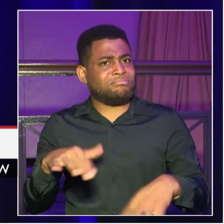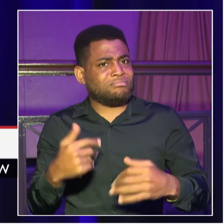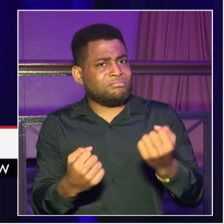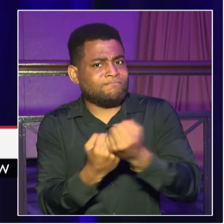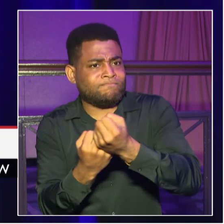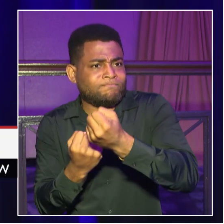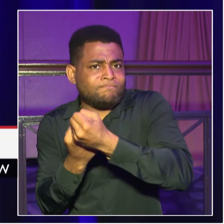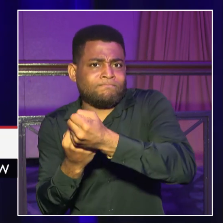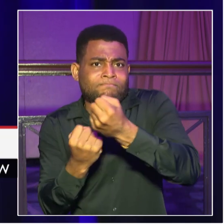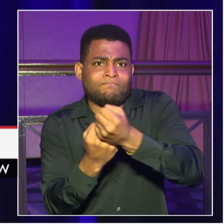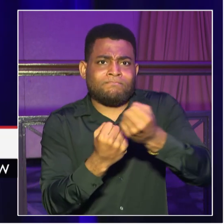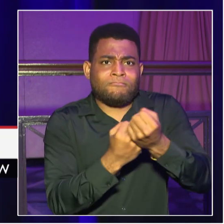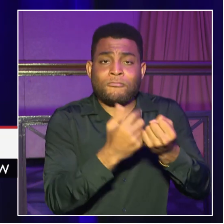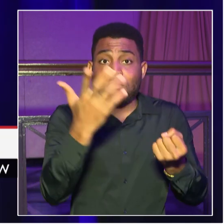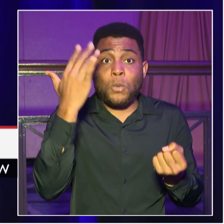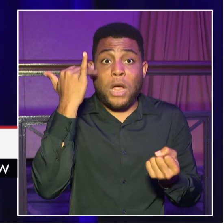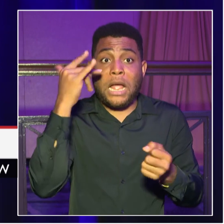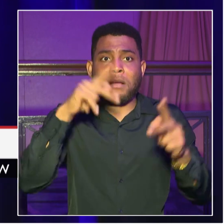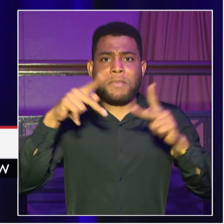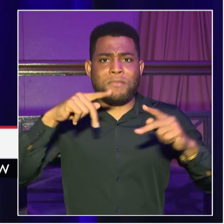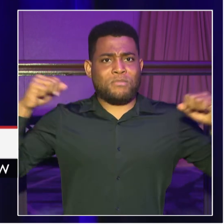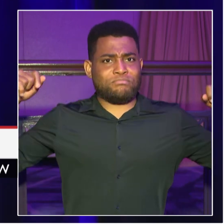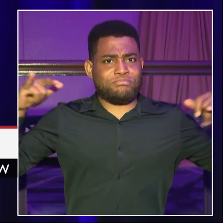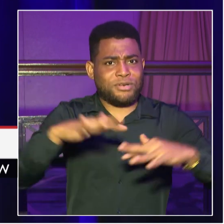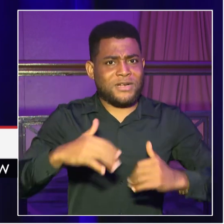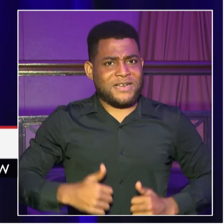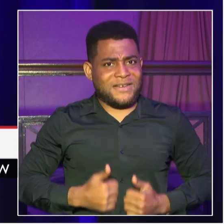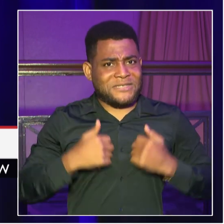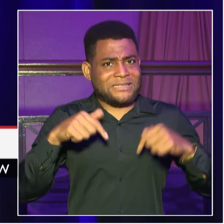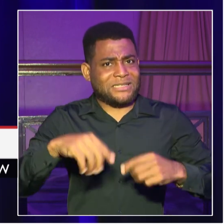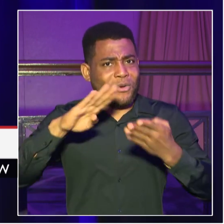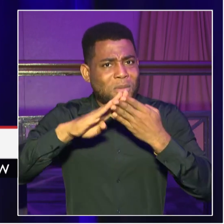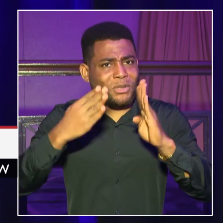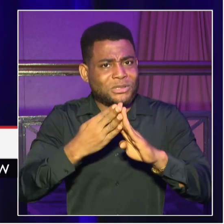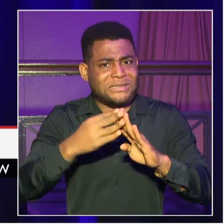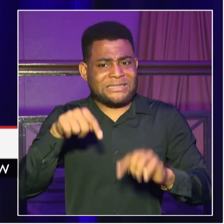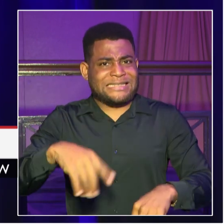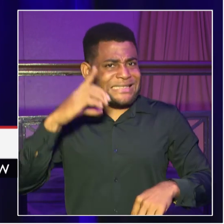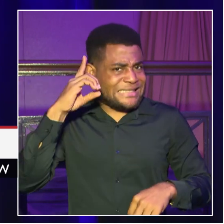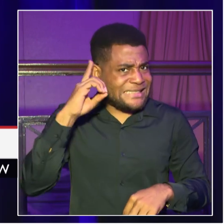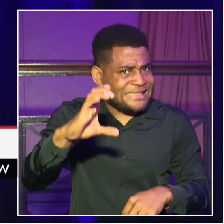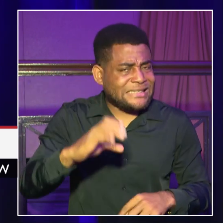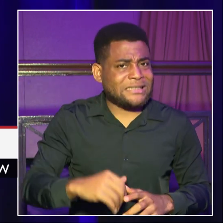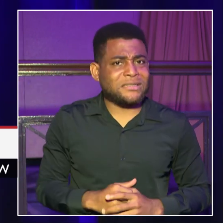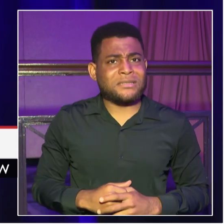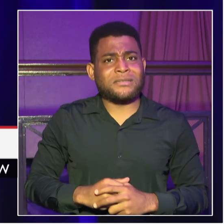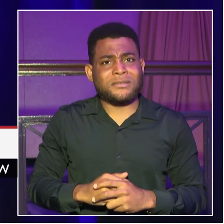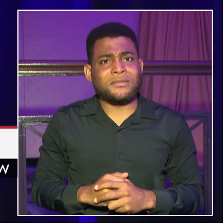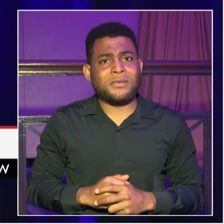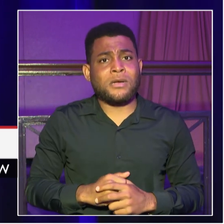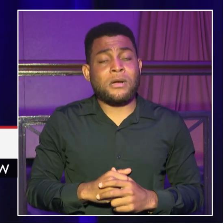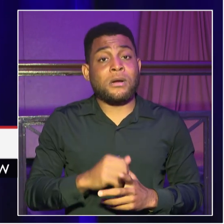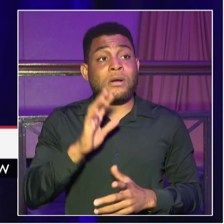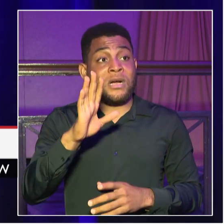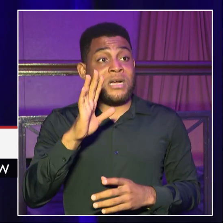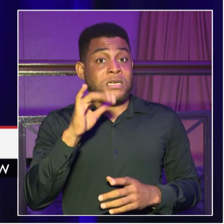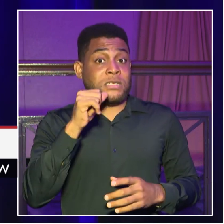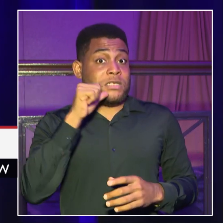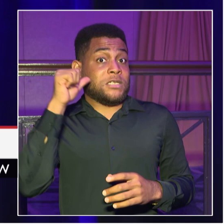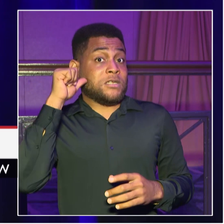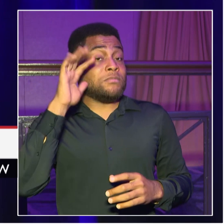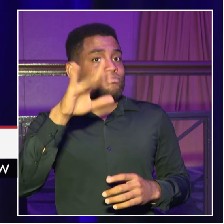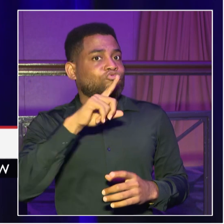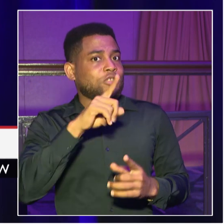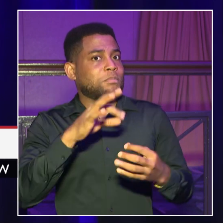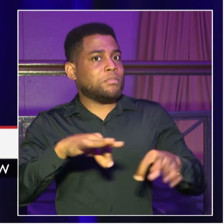live in cities, and people live in our city especially. Yesterday was a very important day in Washington,